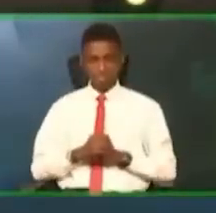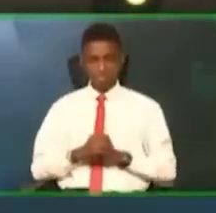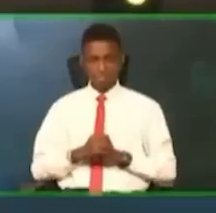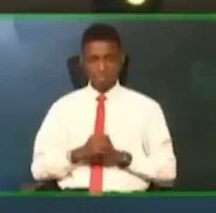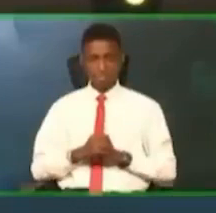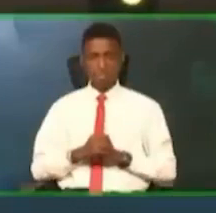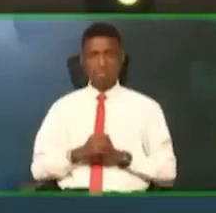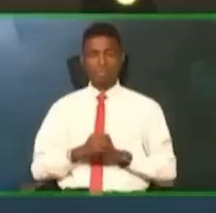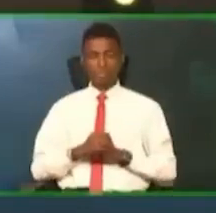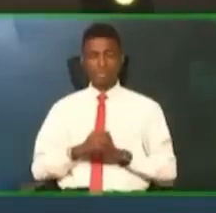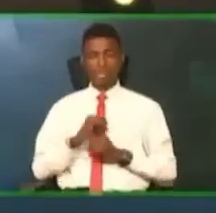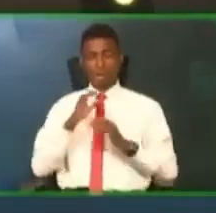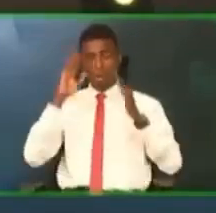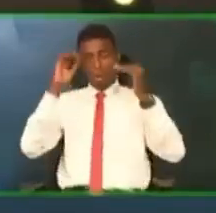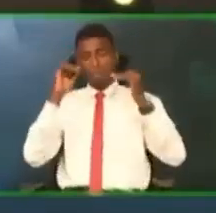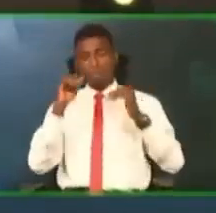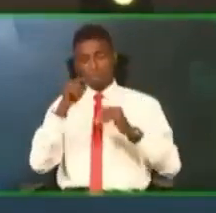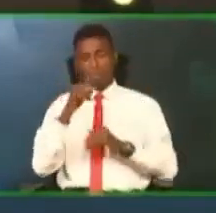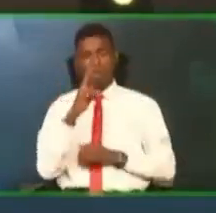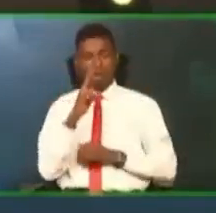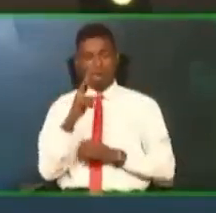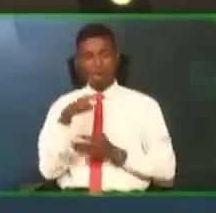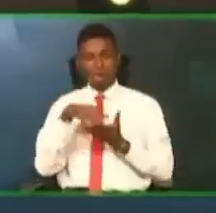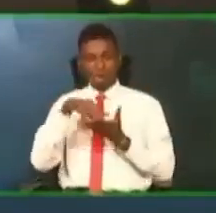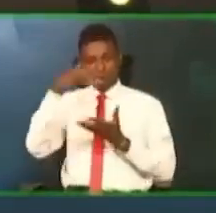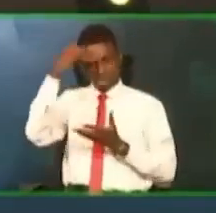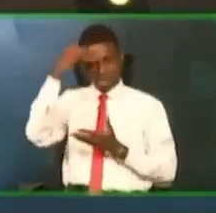Is someone learning?